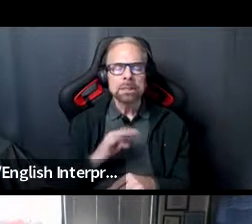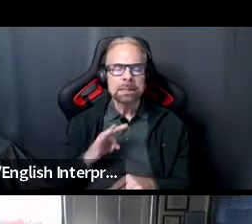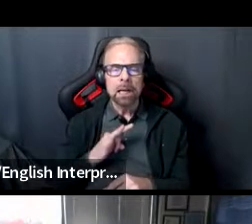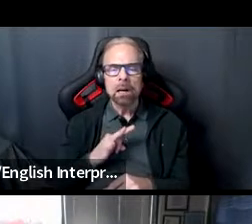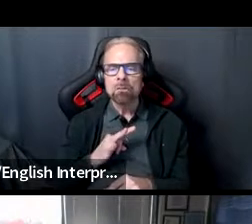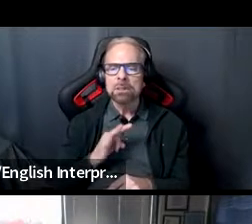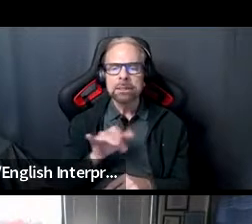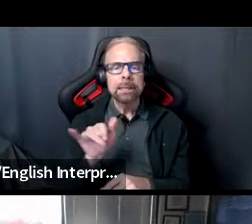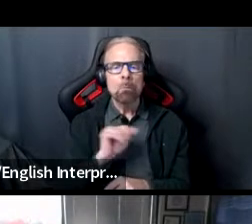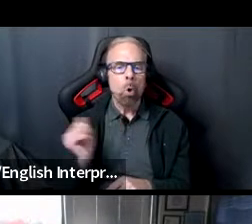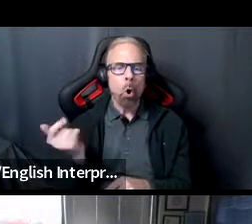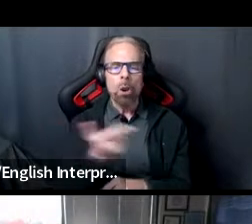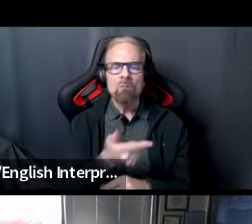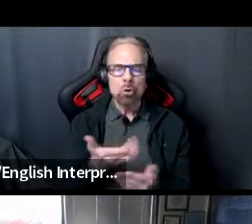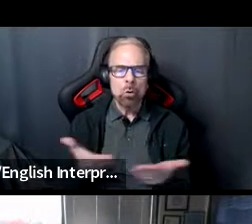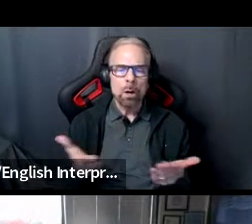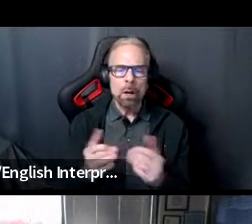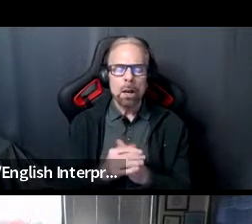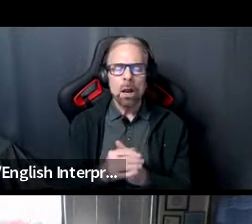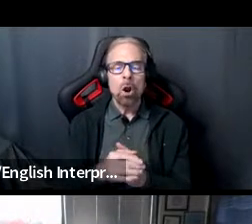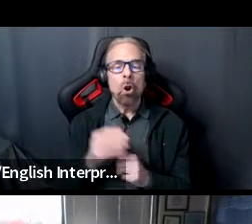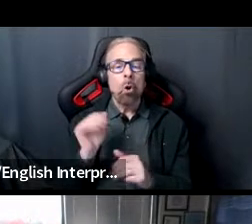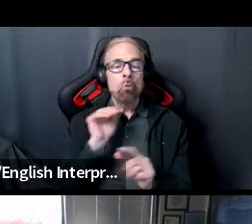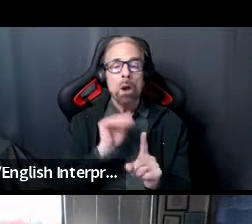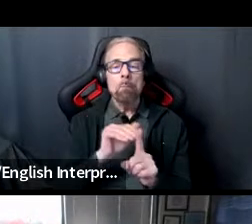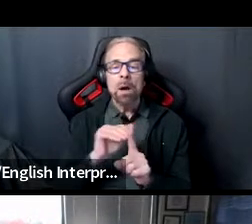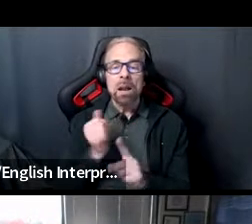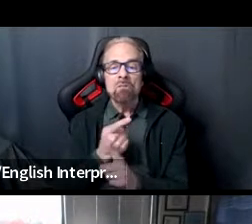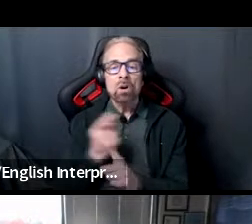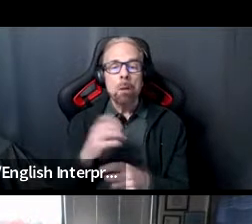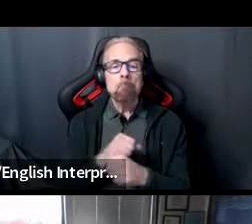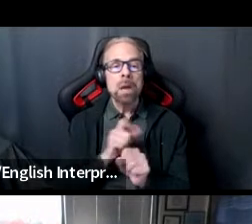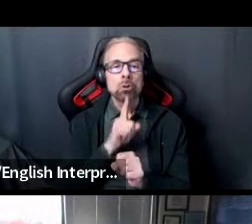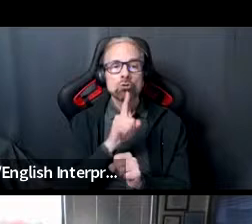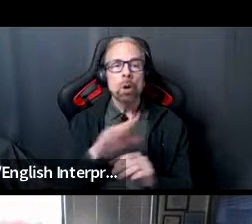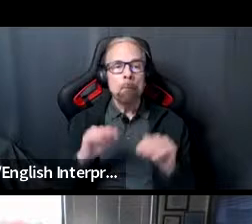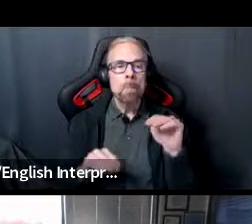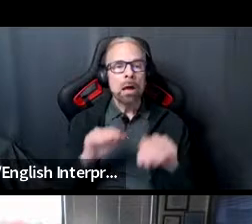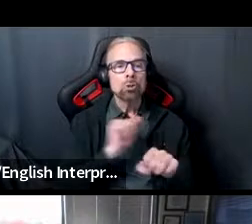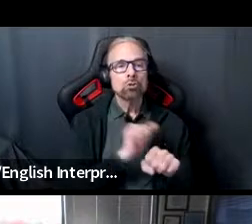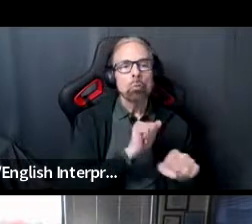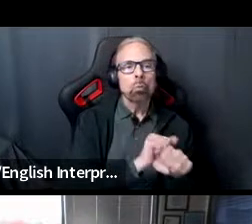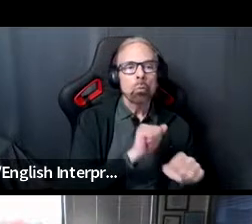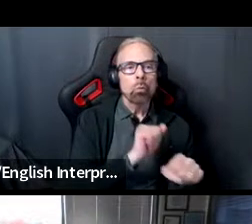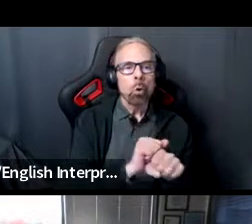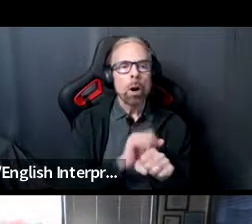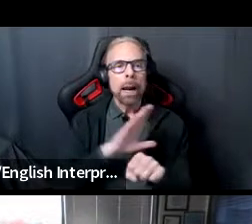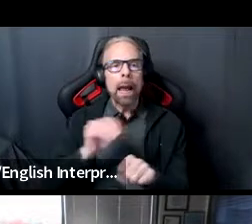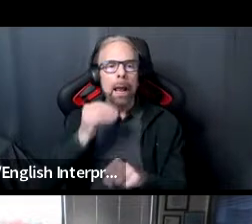here. So I reminded everybody to make sure they balance their work and life.